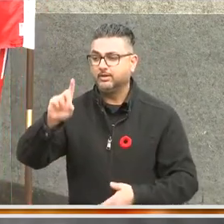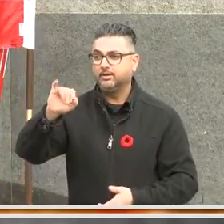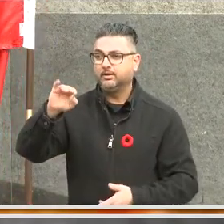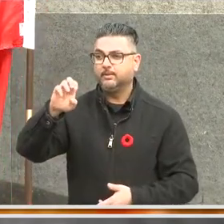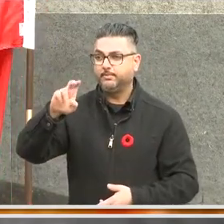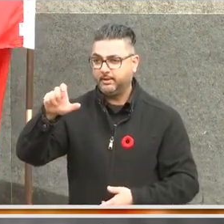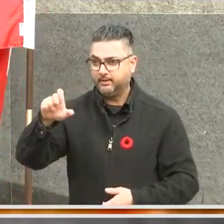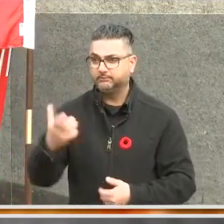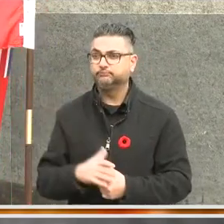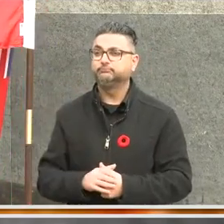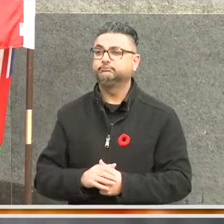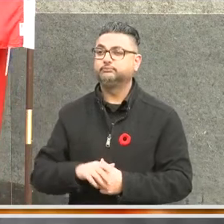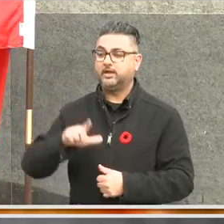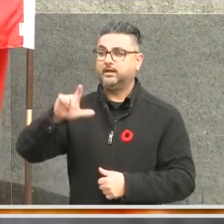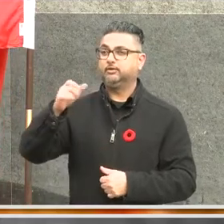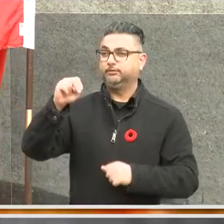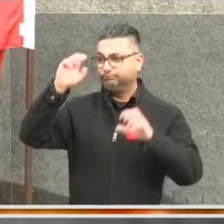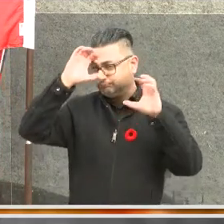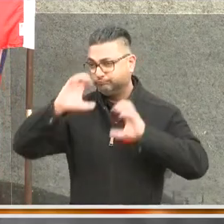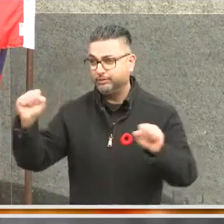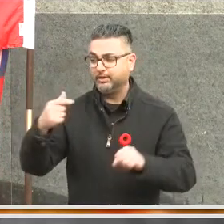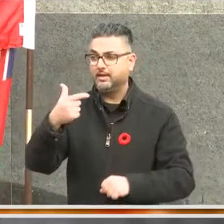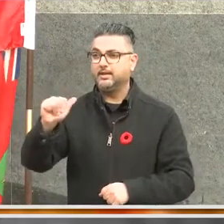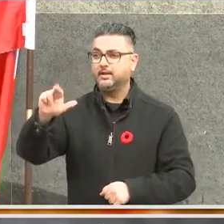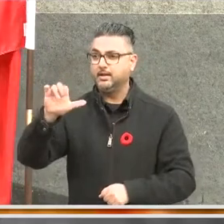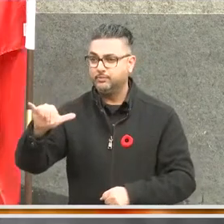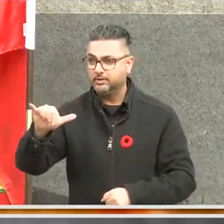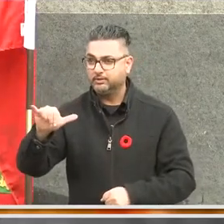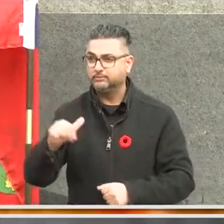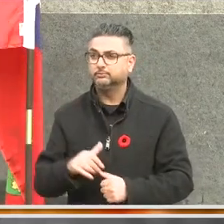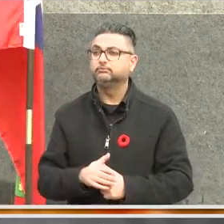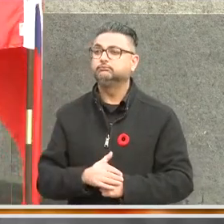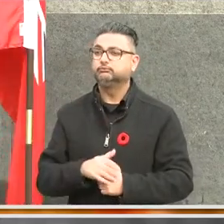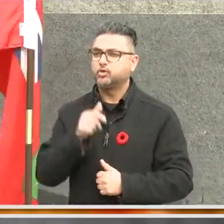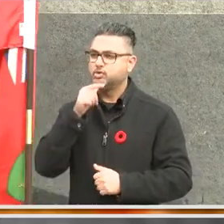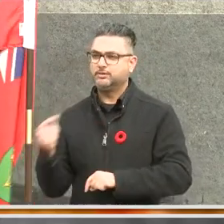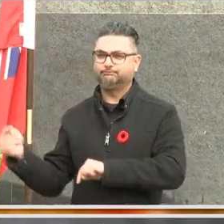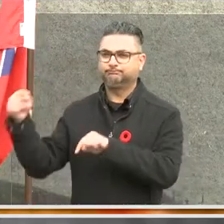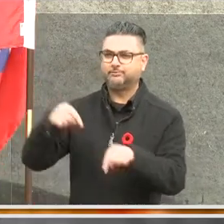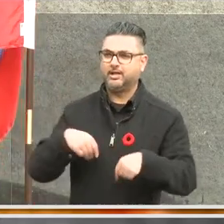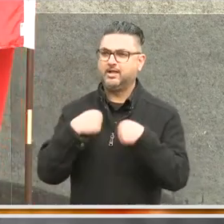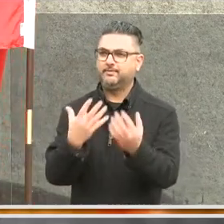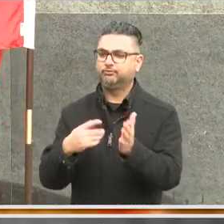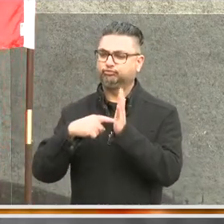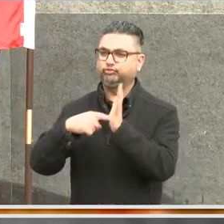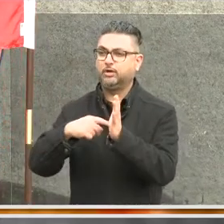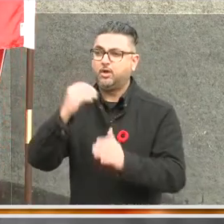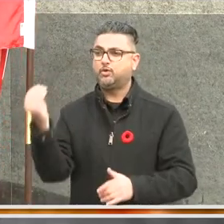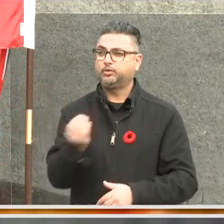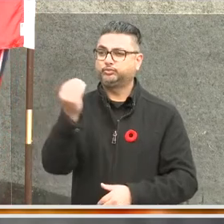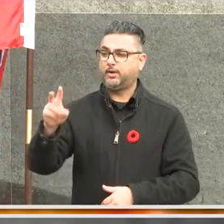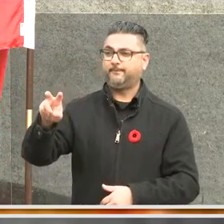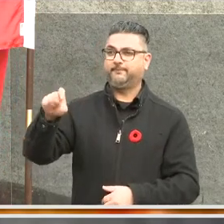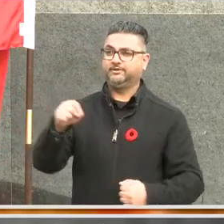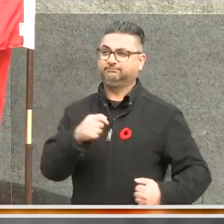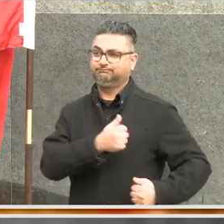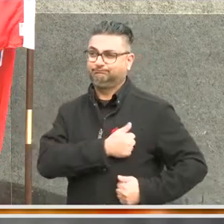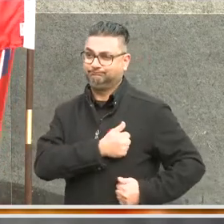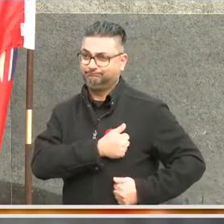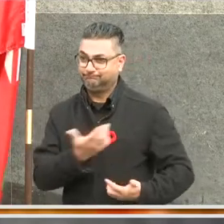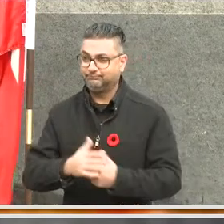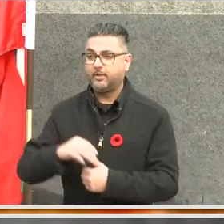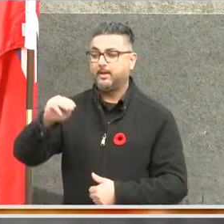Emmanuel, Legion President Gary Pond, who is here representing Ontario's veterans, Marine